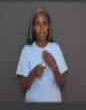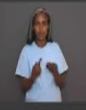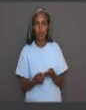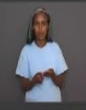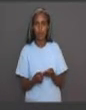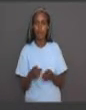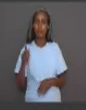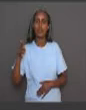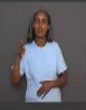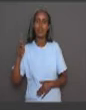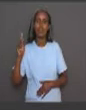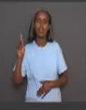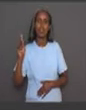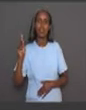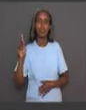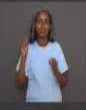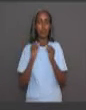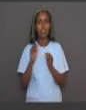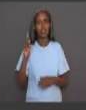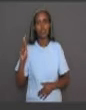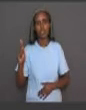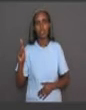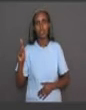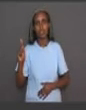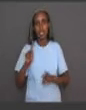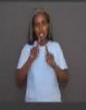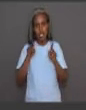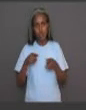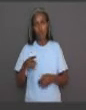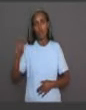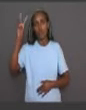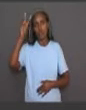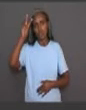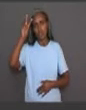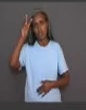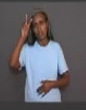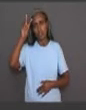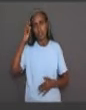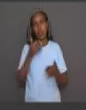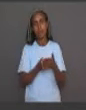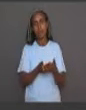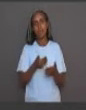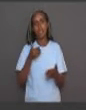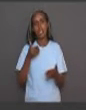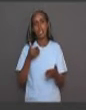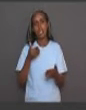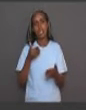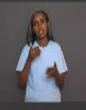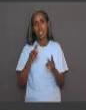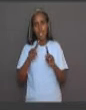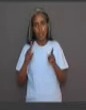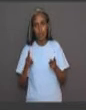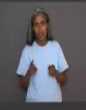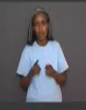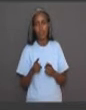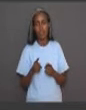Therefore, k plus 1 the whole squared minus, in